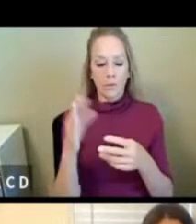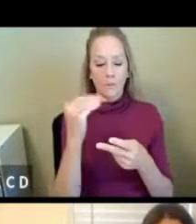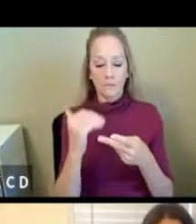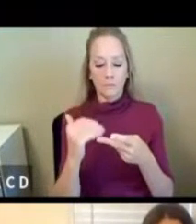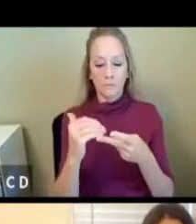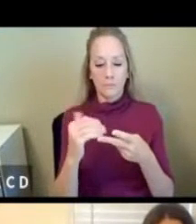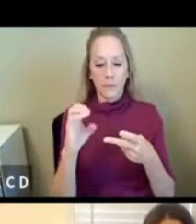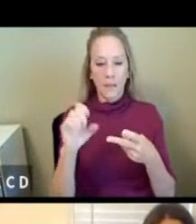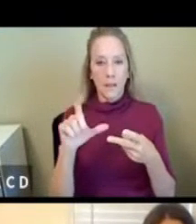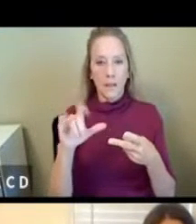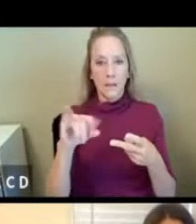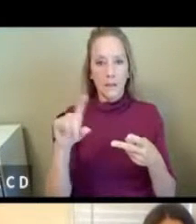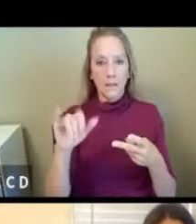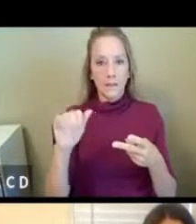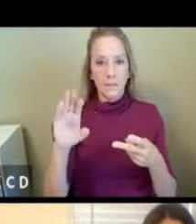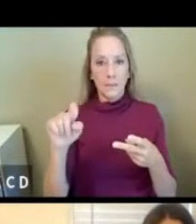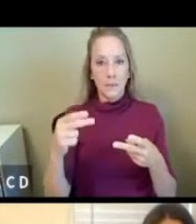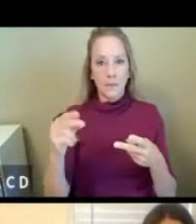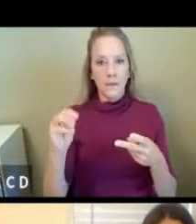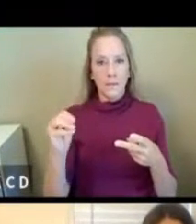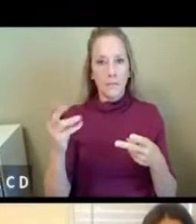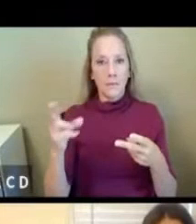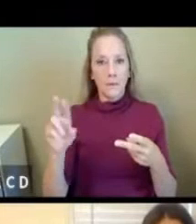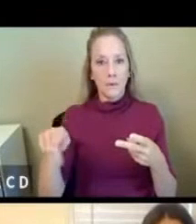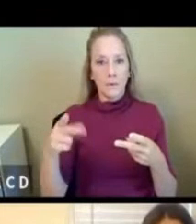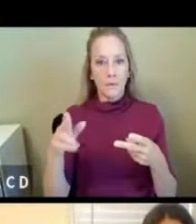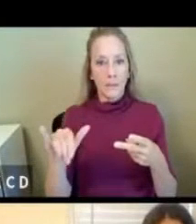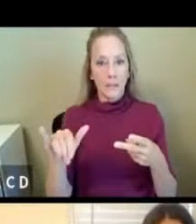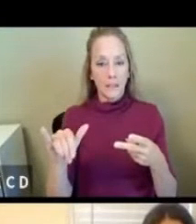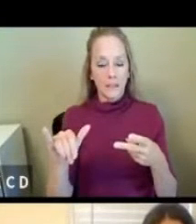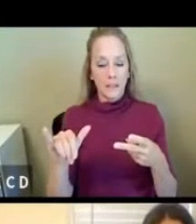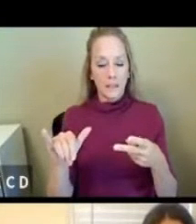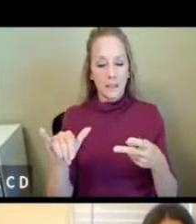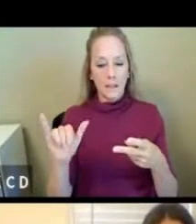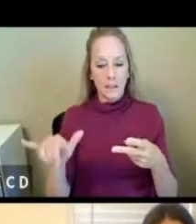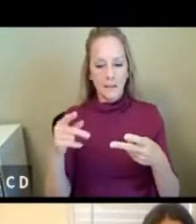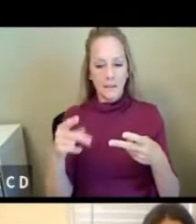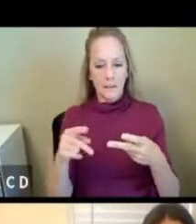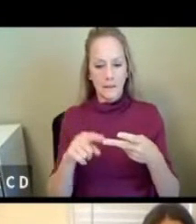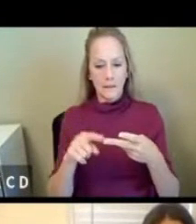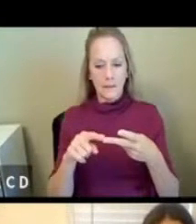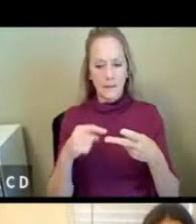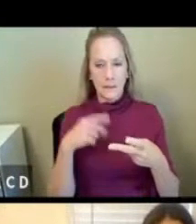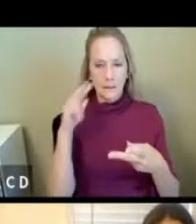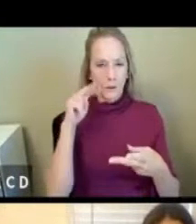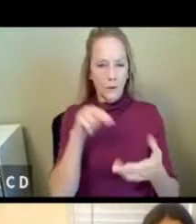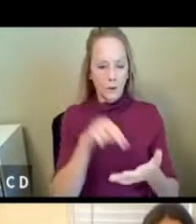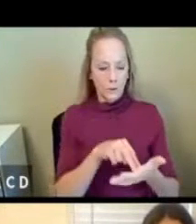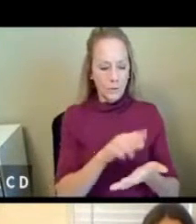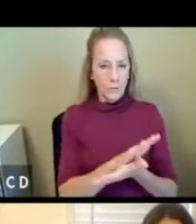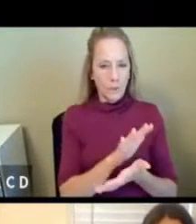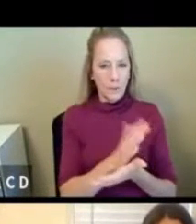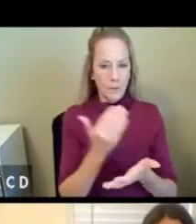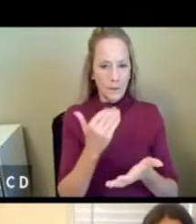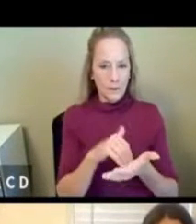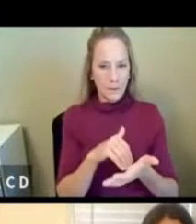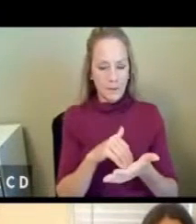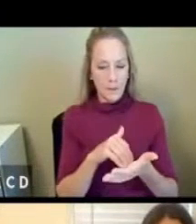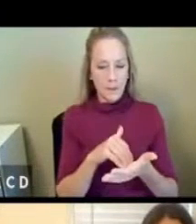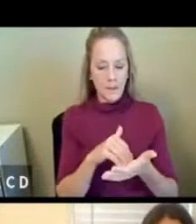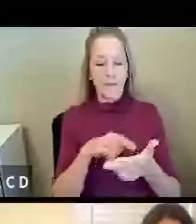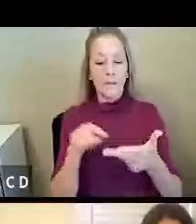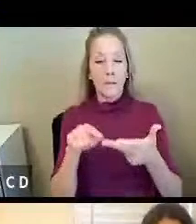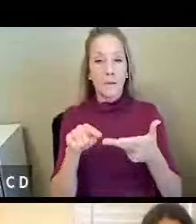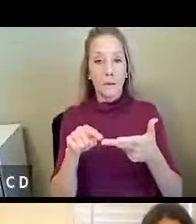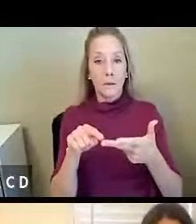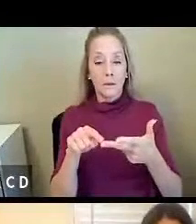has Elizabeth Murphy, who I believe is our second. Let me just double check. No one, okay. So the third